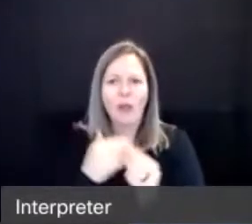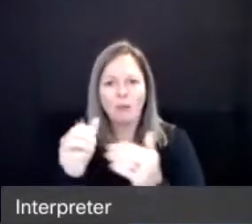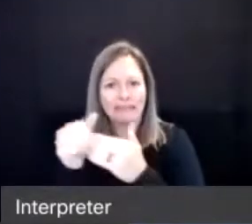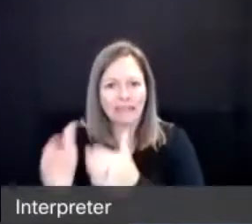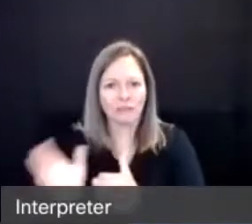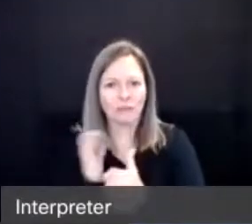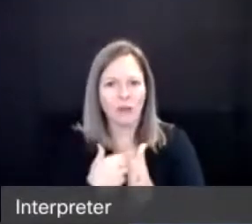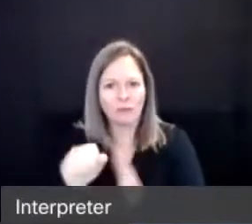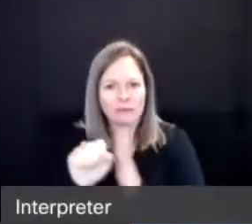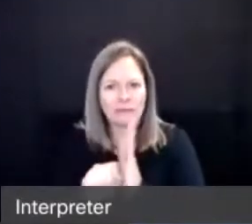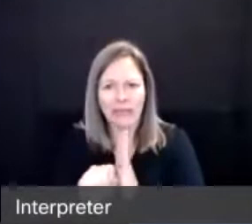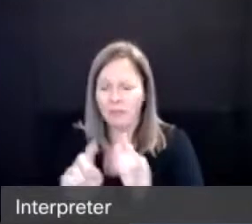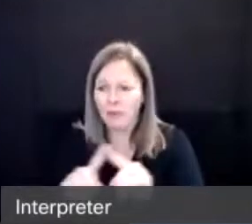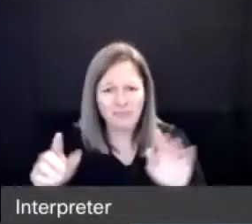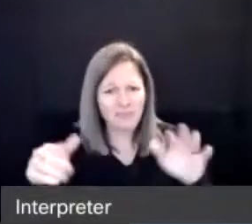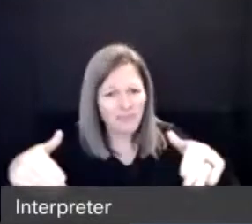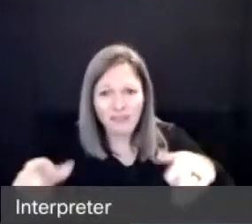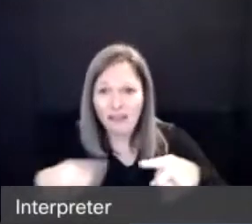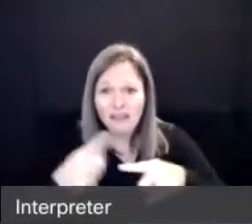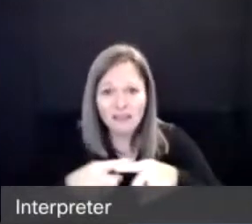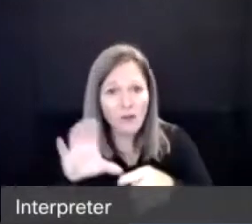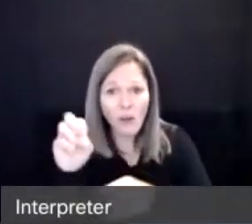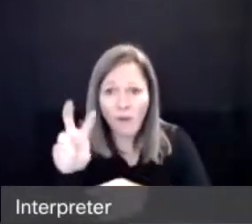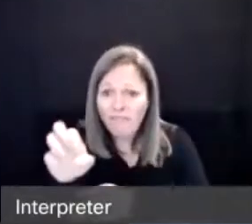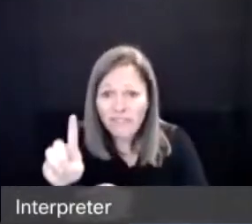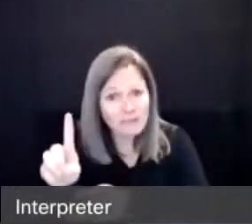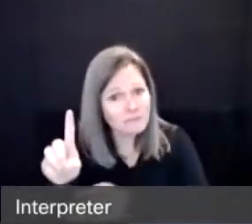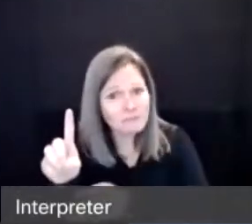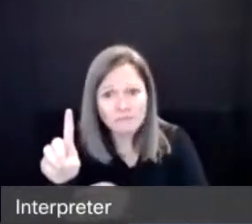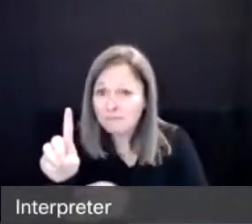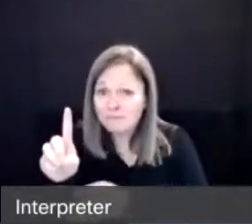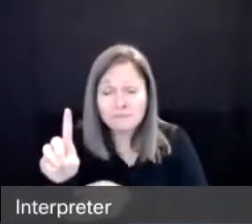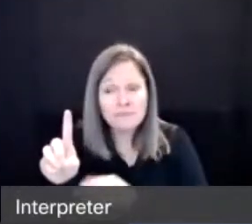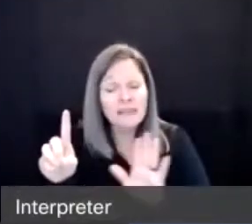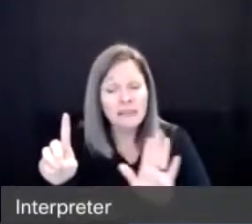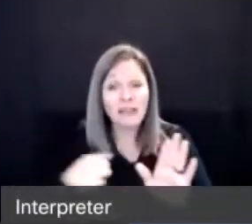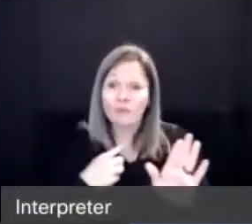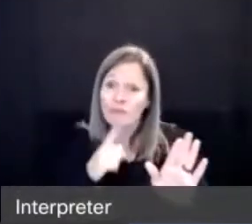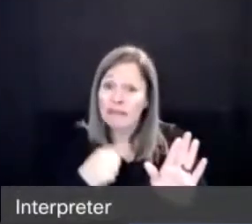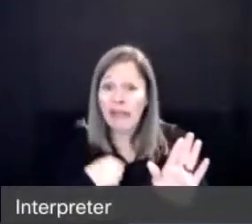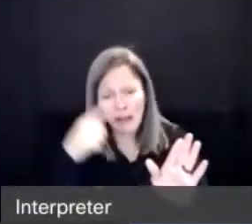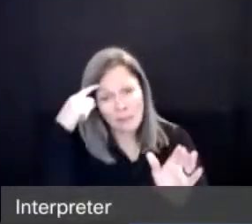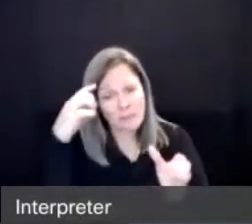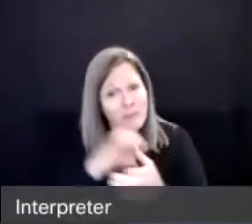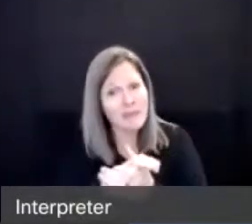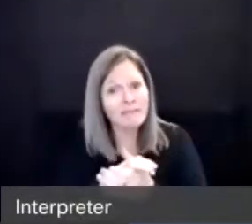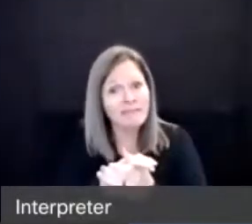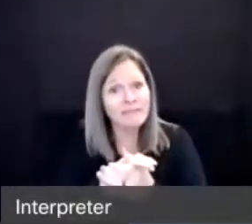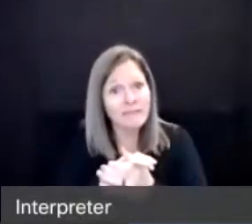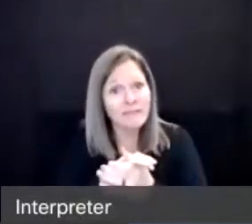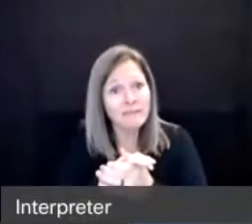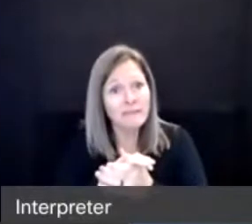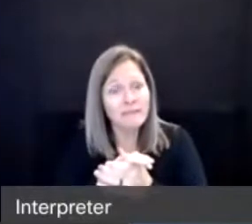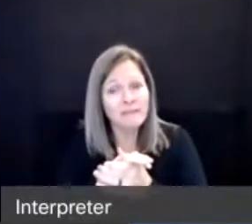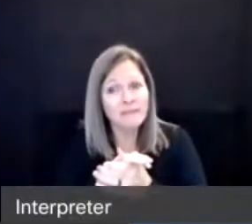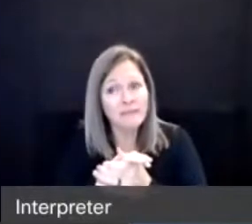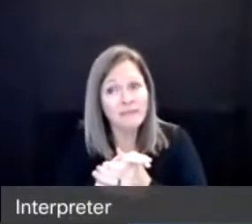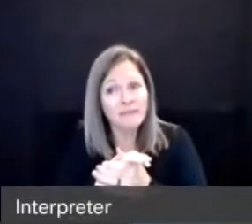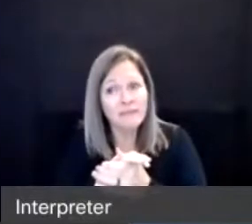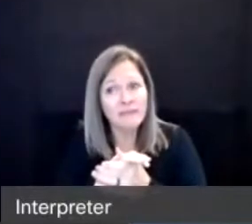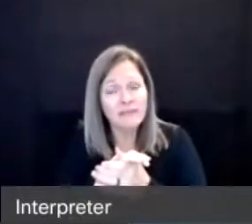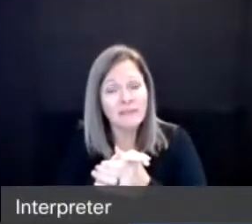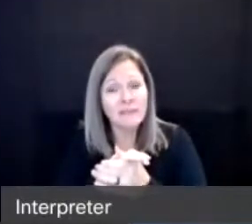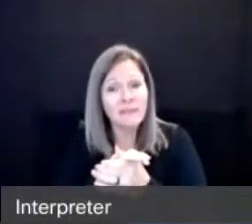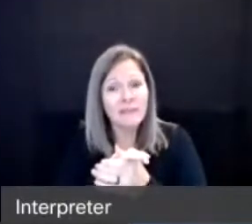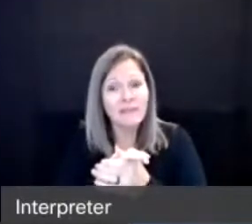was not until we had COVID. And I do believe that us having the hearing and working